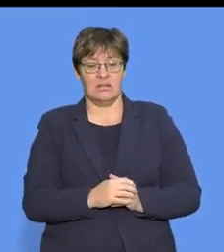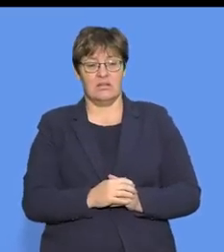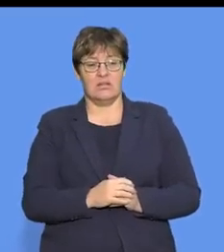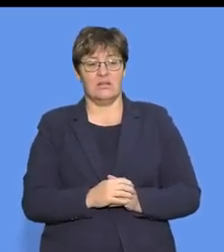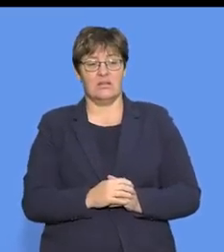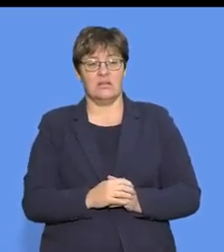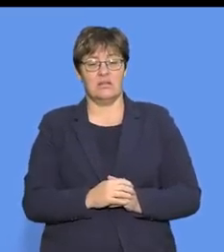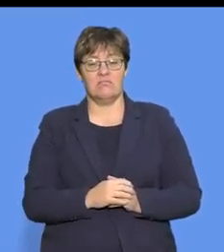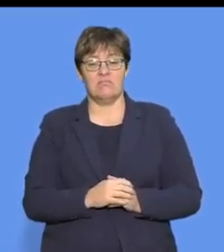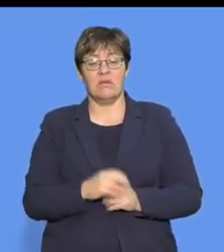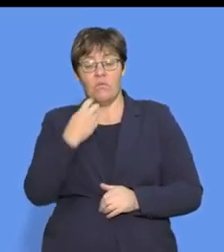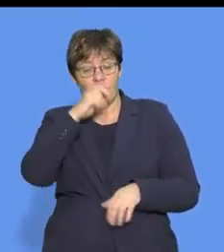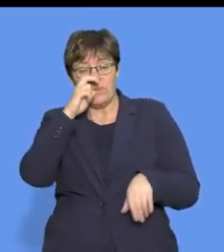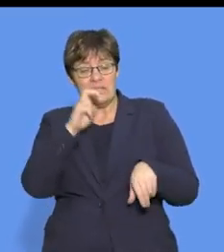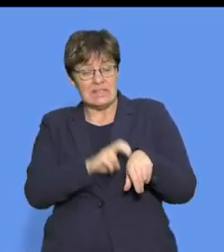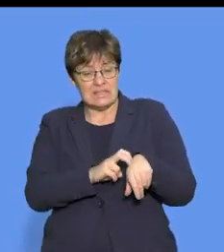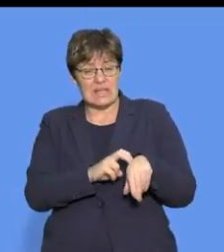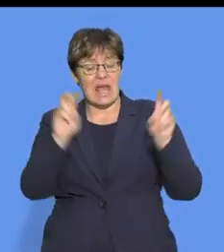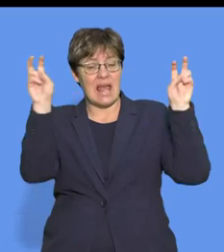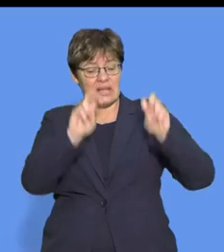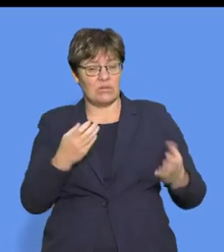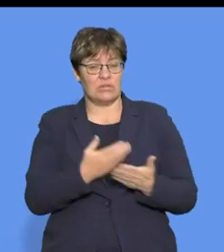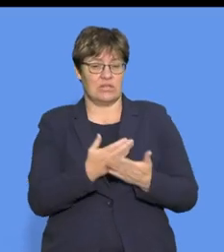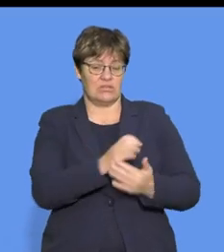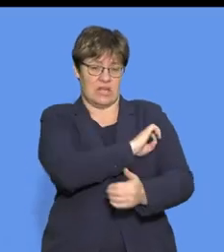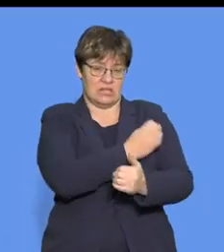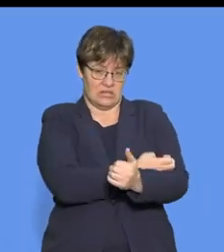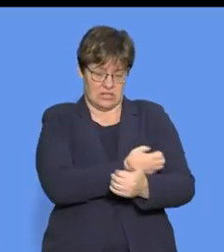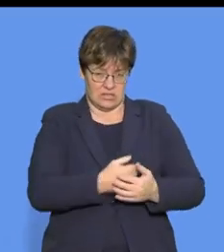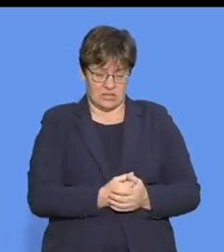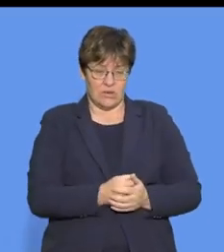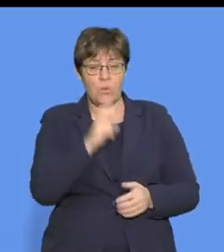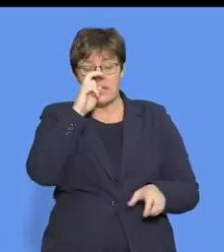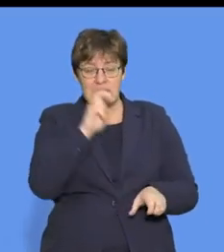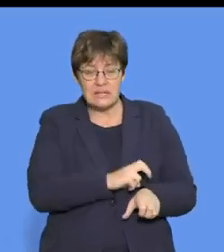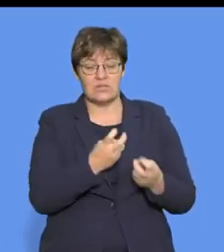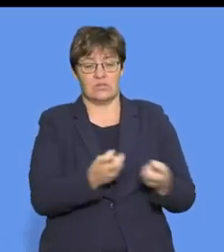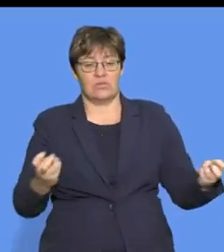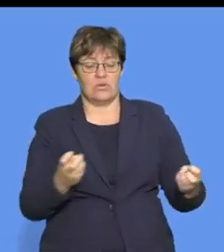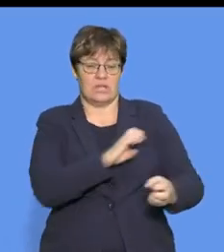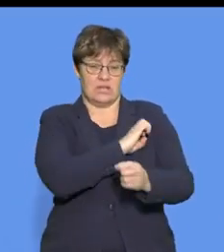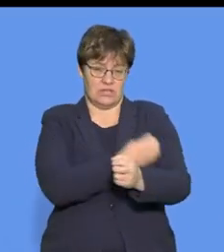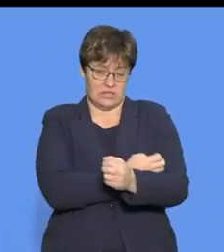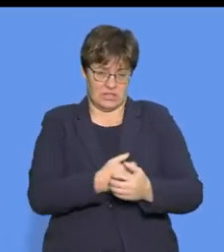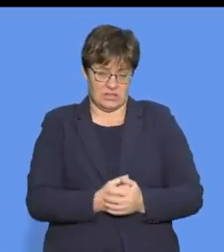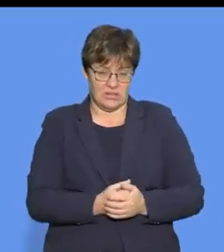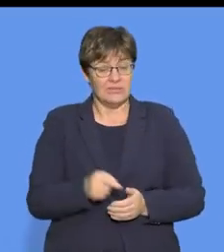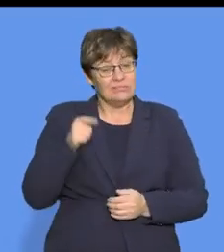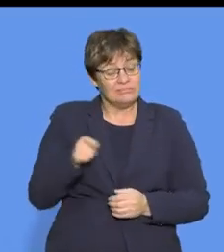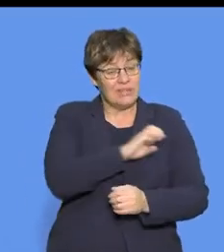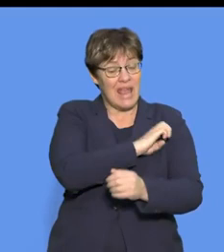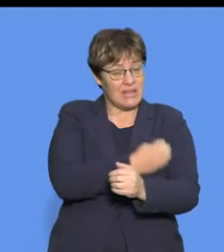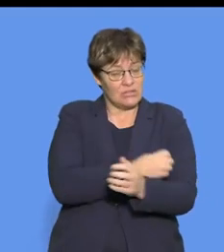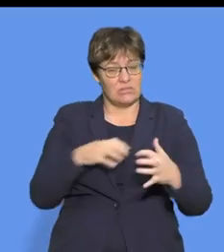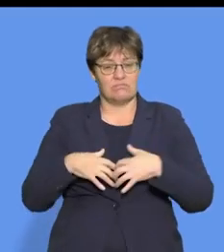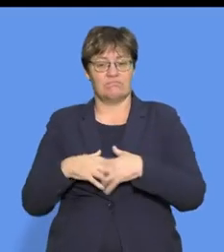electrolytic cell is that we need electrical potential energy. We need a source of energy, and that